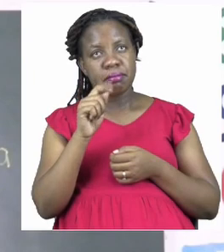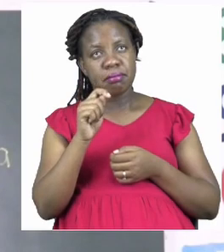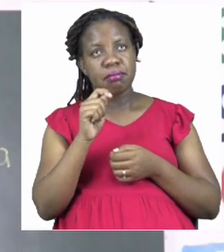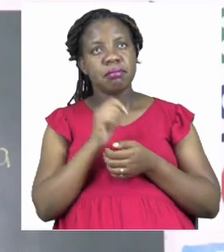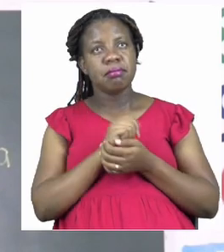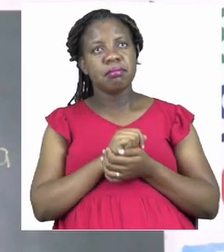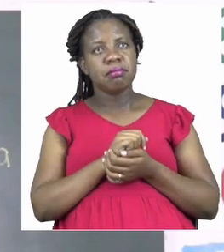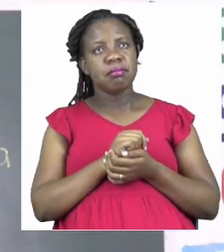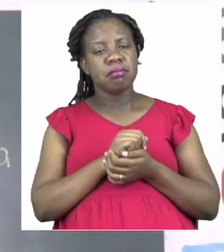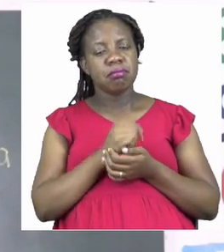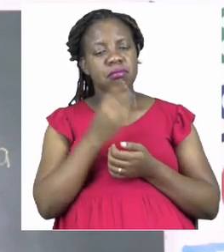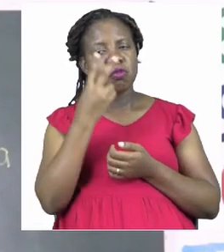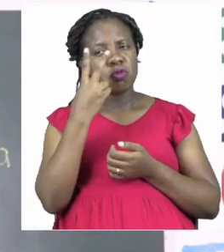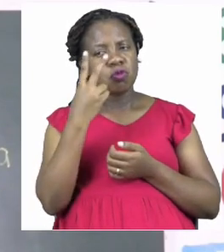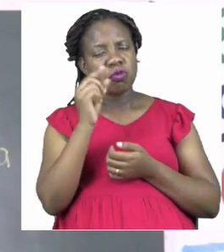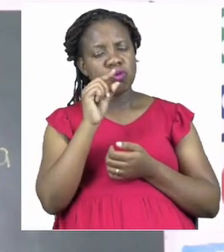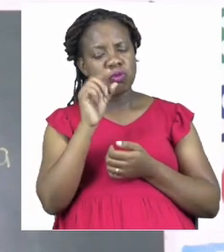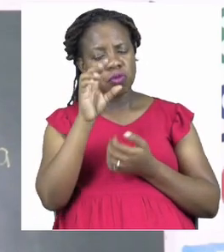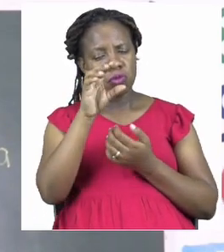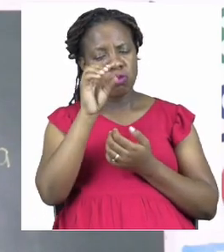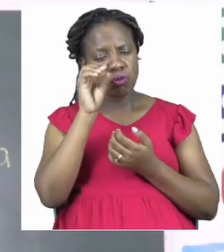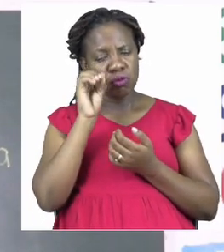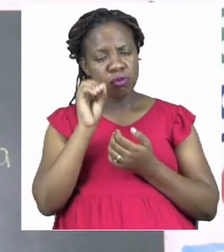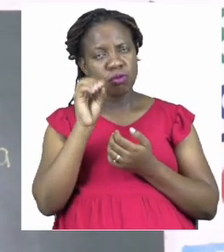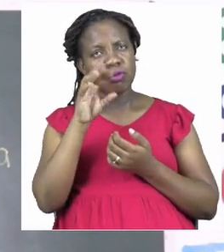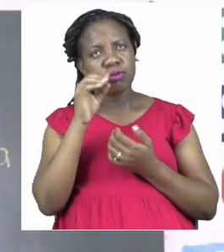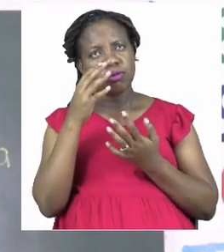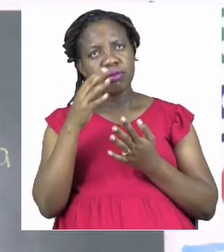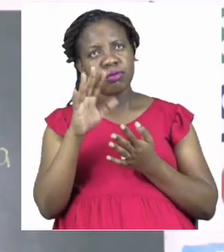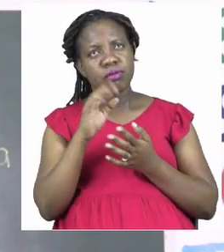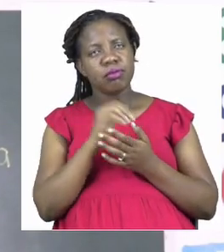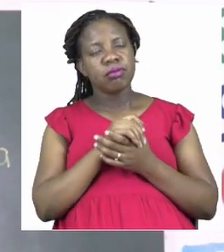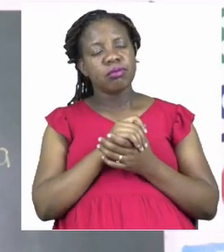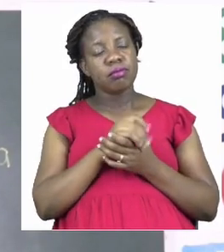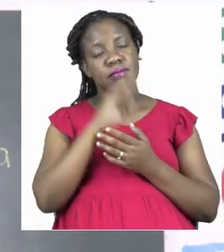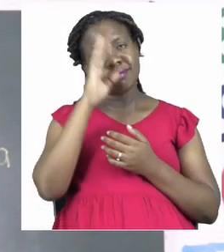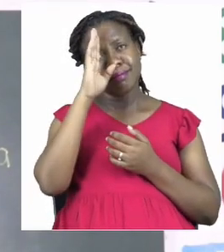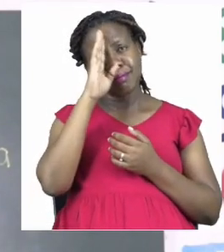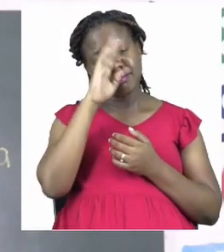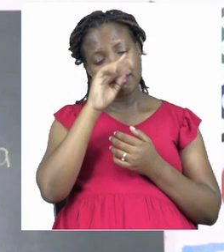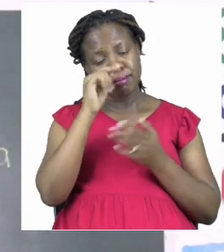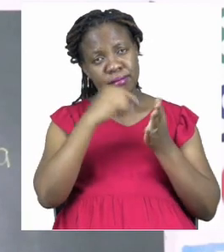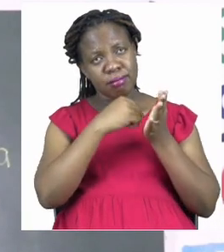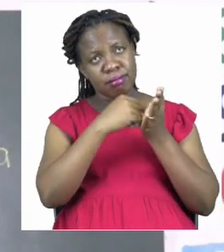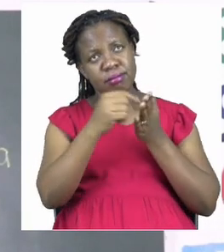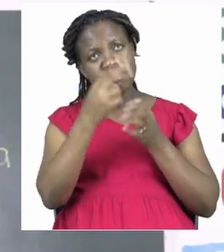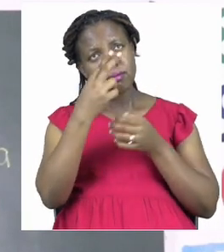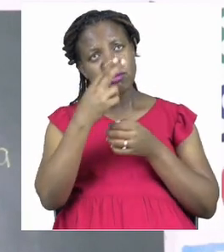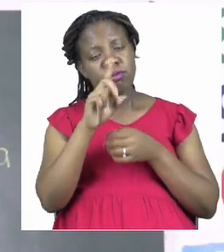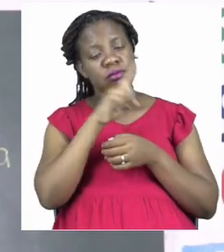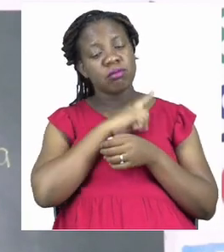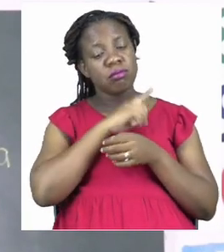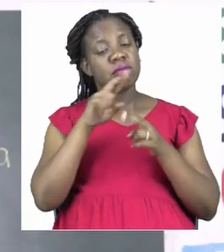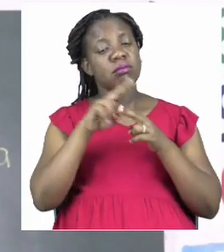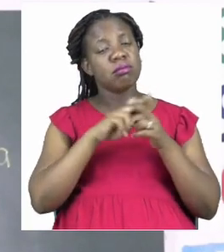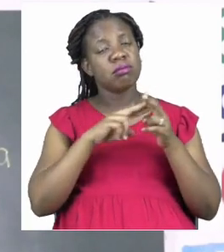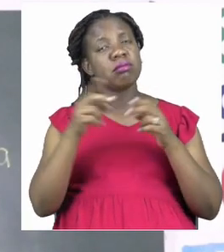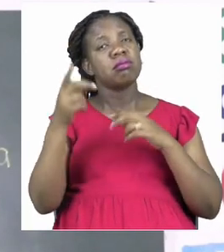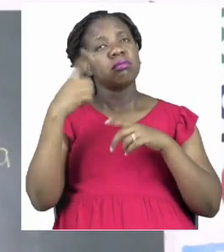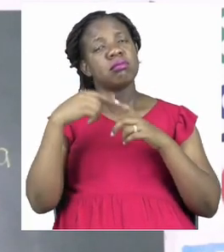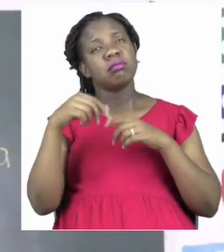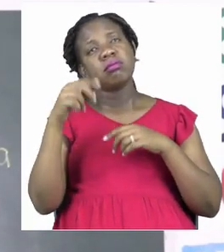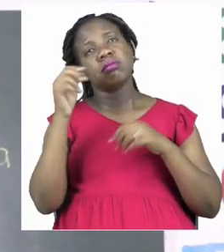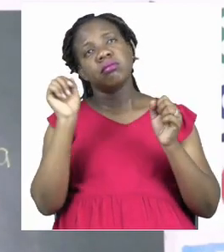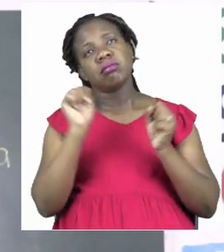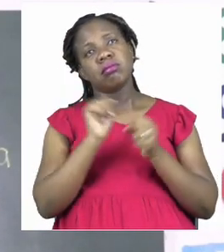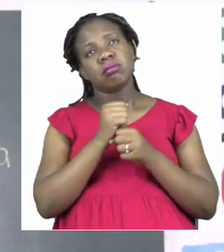written, we and get. Don't forget to cross it out so you don't try to use it again. The next word that we